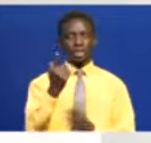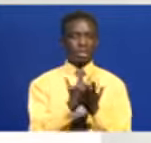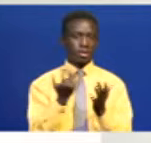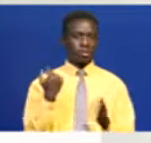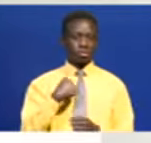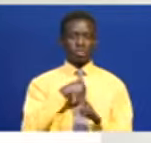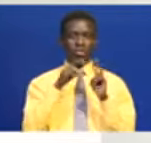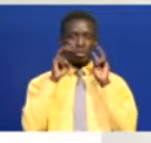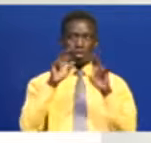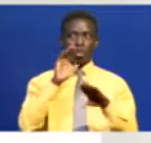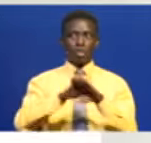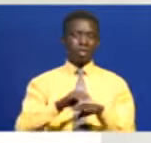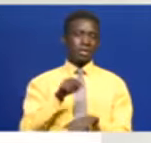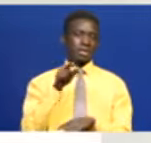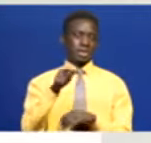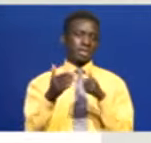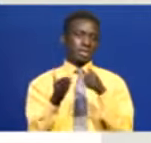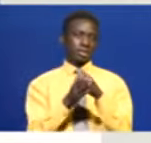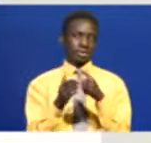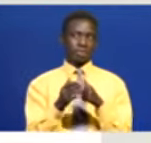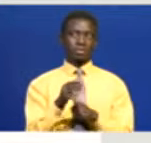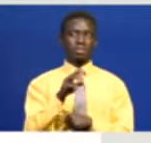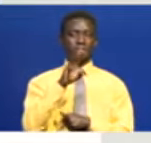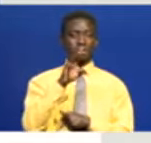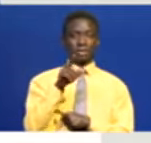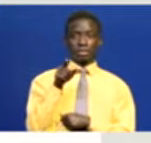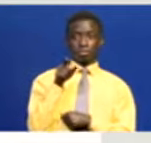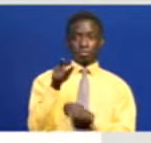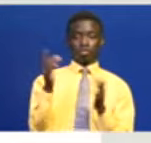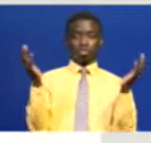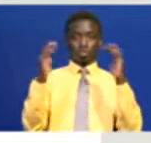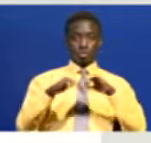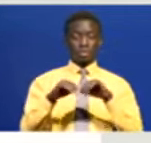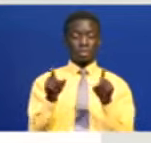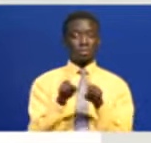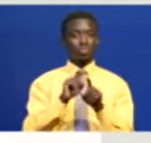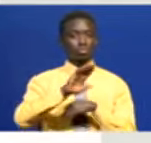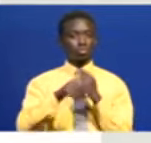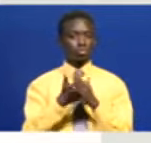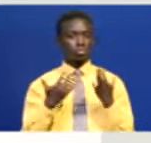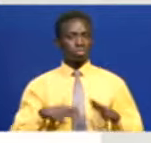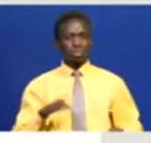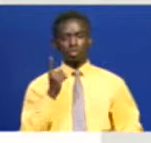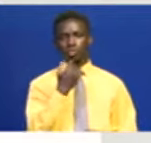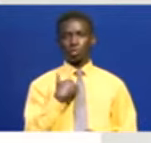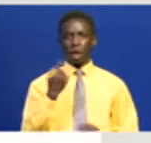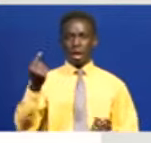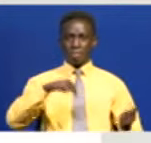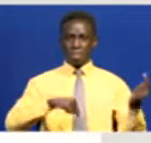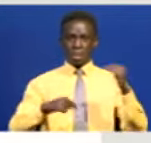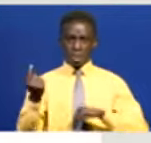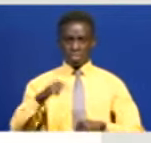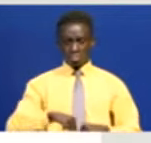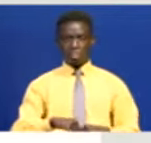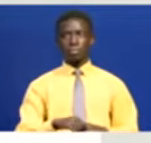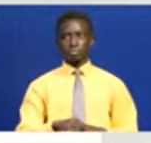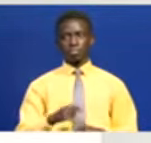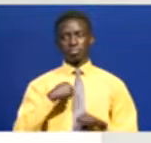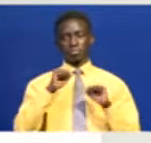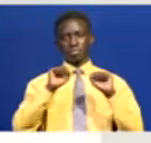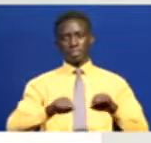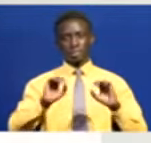this ninth WCI conference. For all the people who want to come in, I can